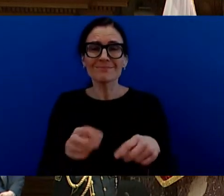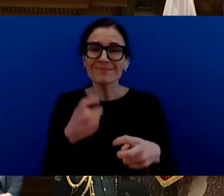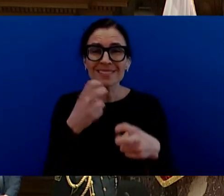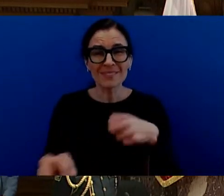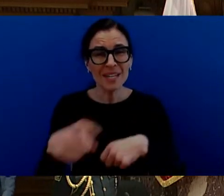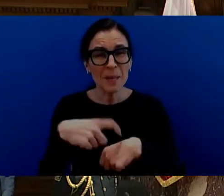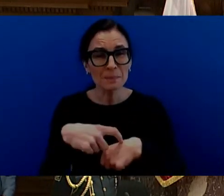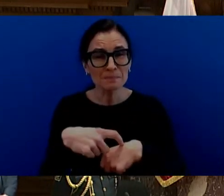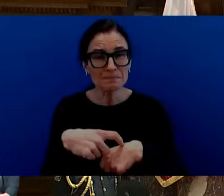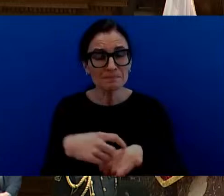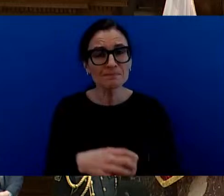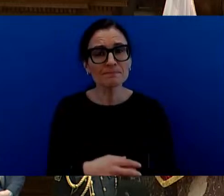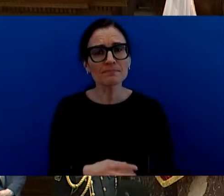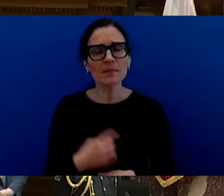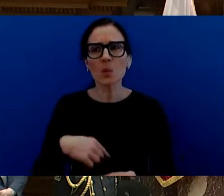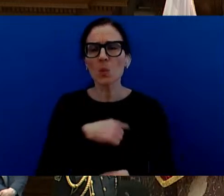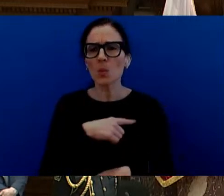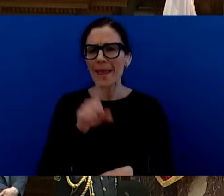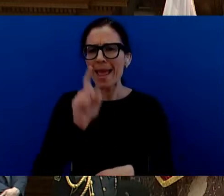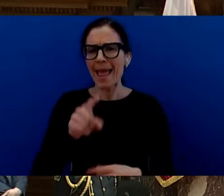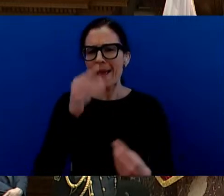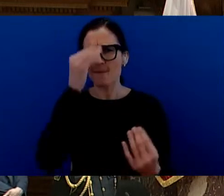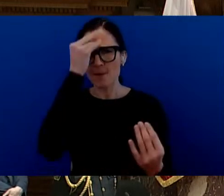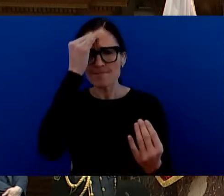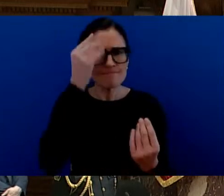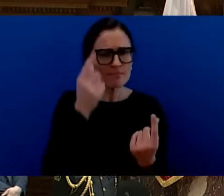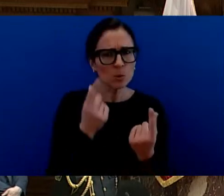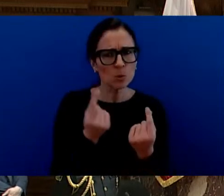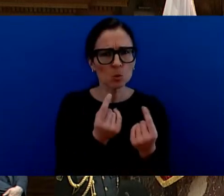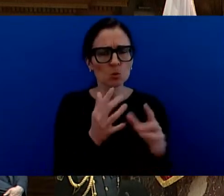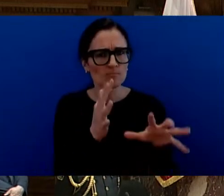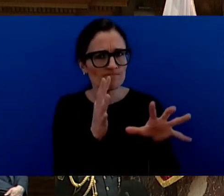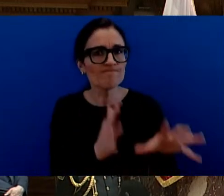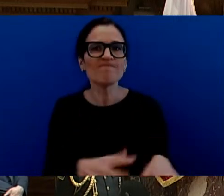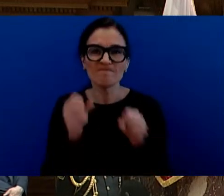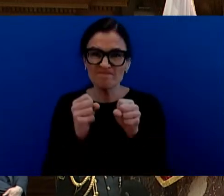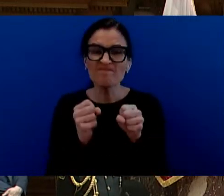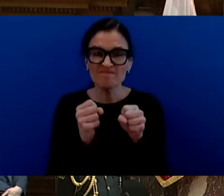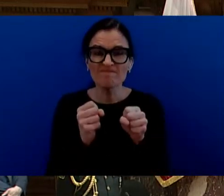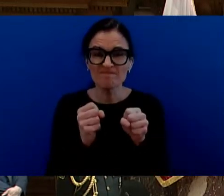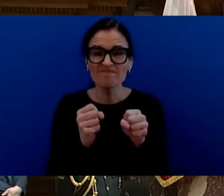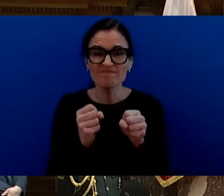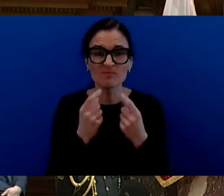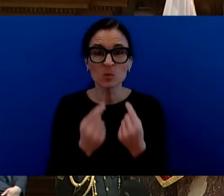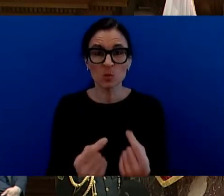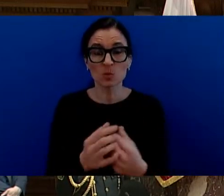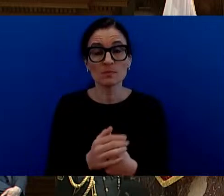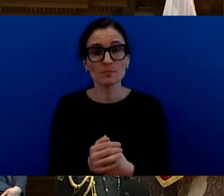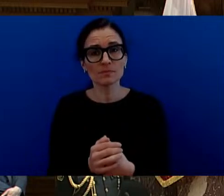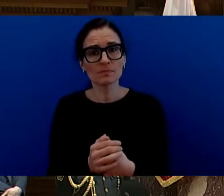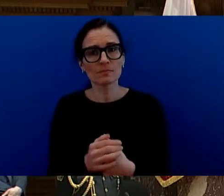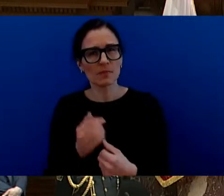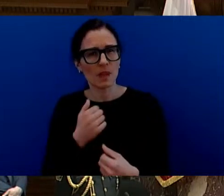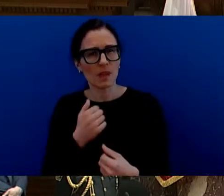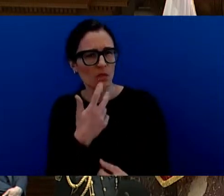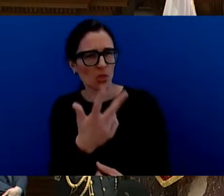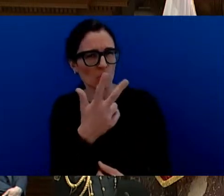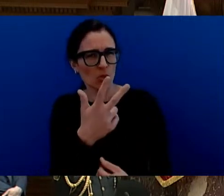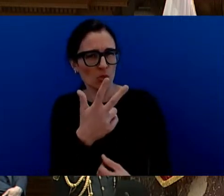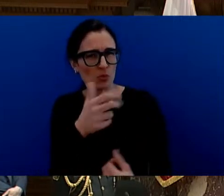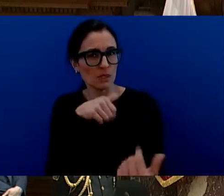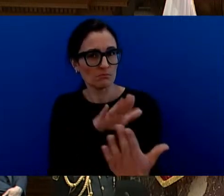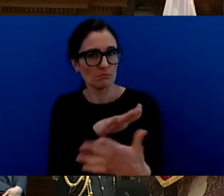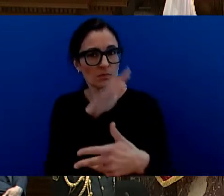British Columbia's strategy has three components: strengthening and growing our economy, diversifying our